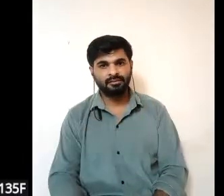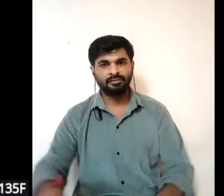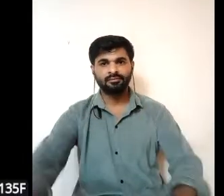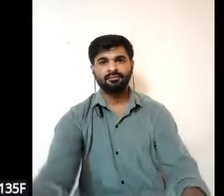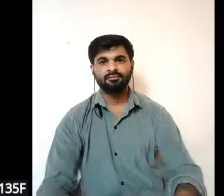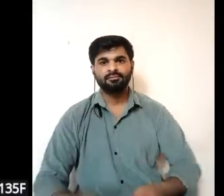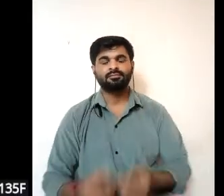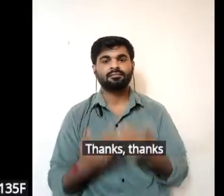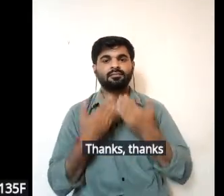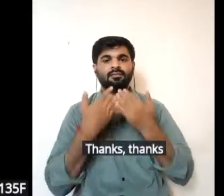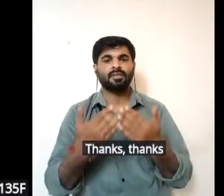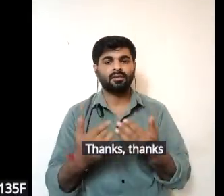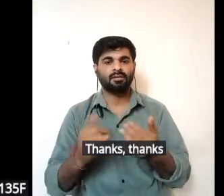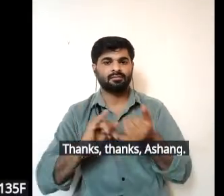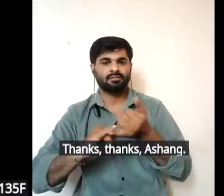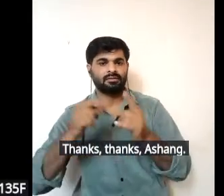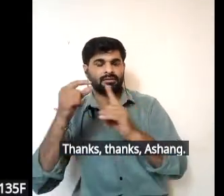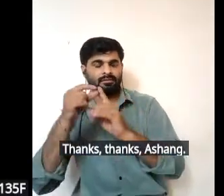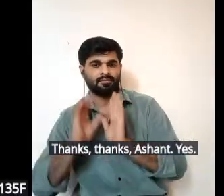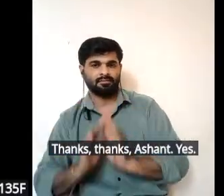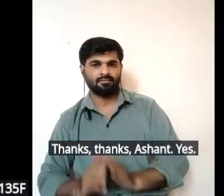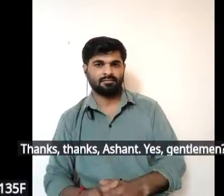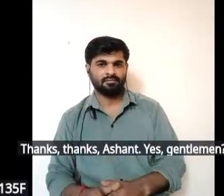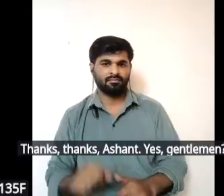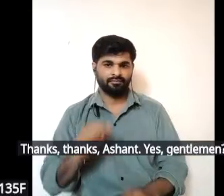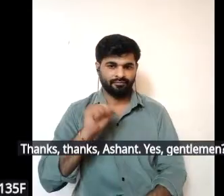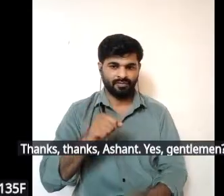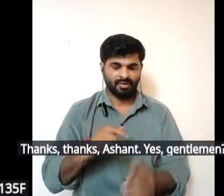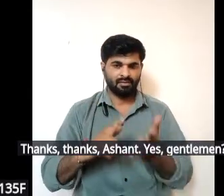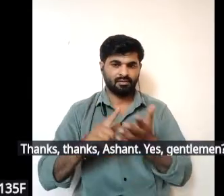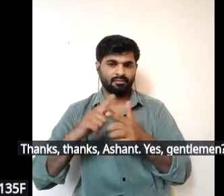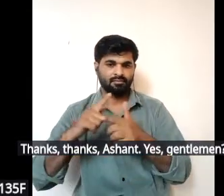Thanks, Shashank. Yes, Javed bhai.